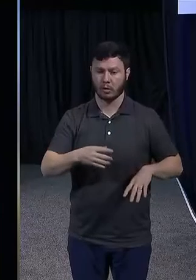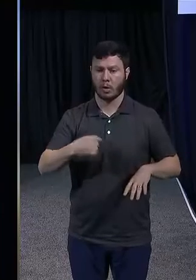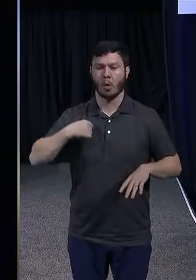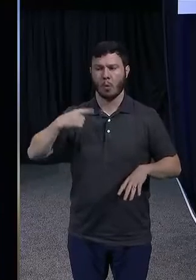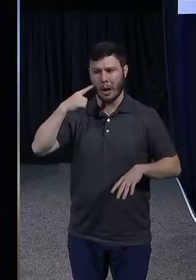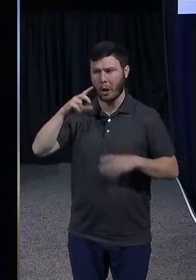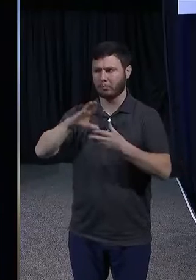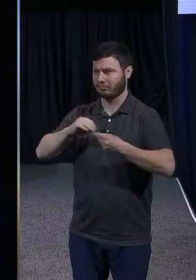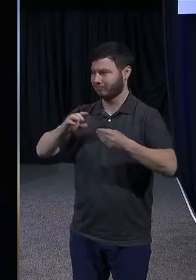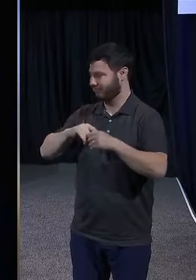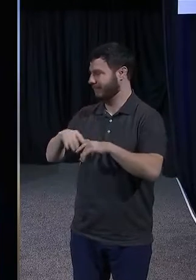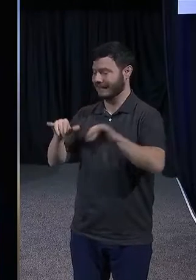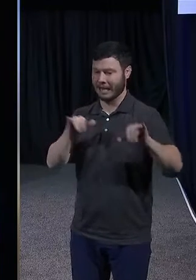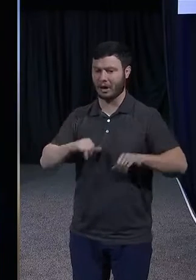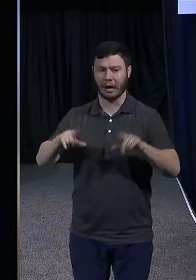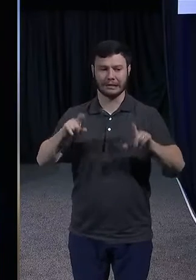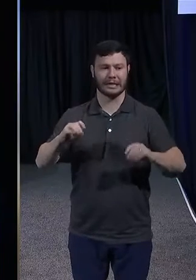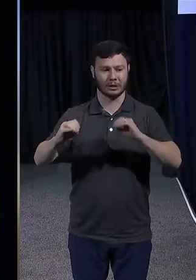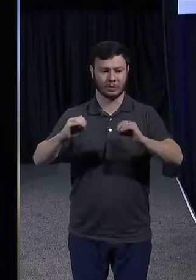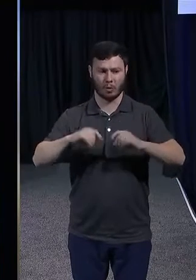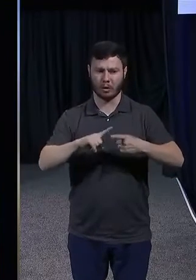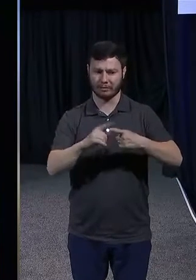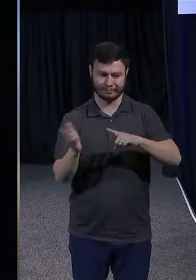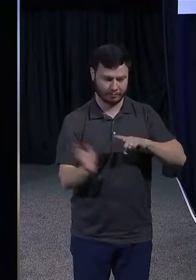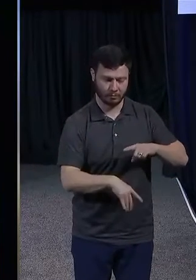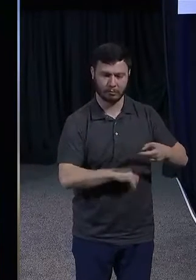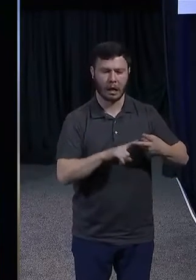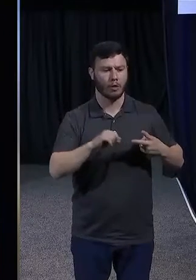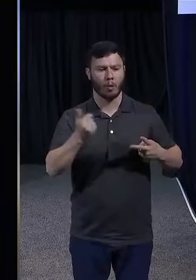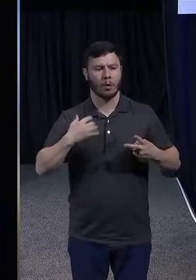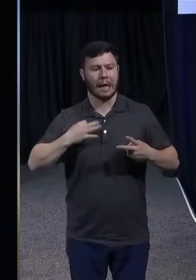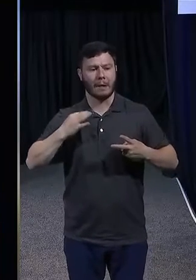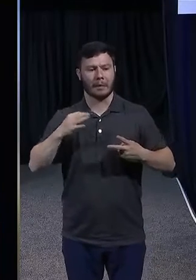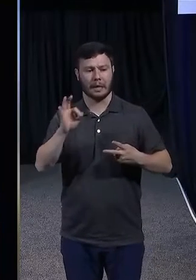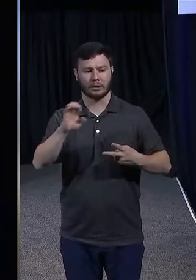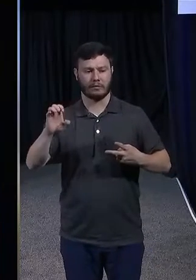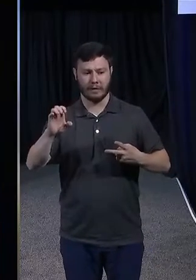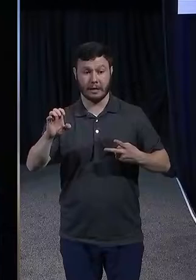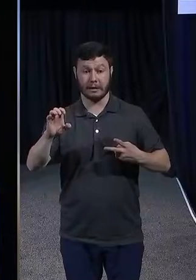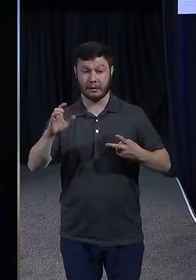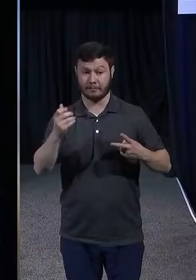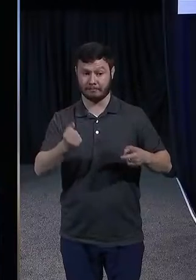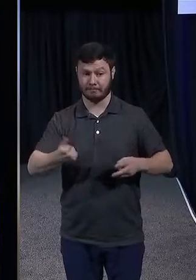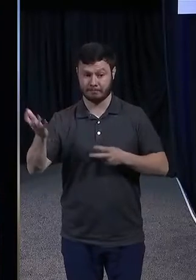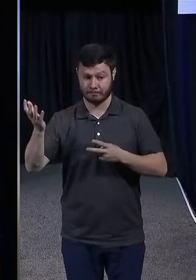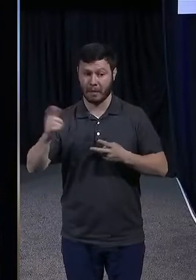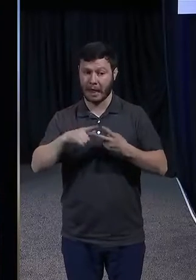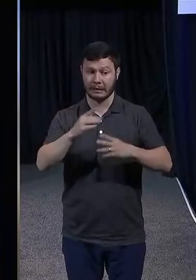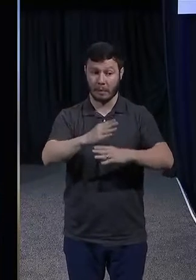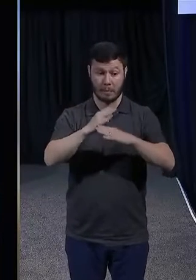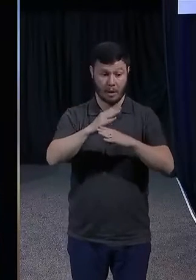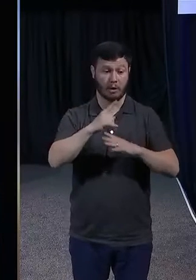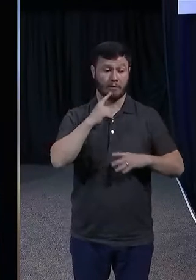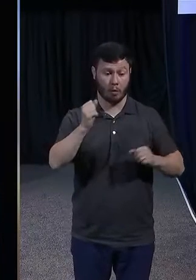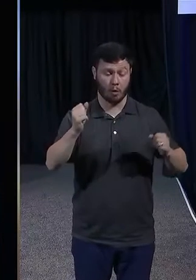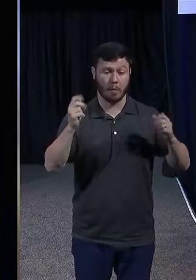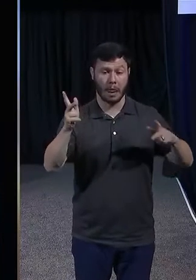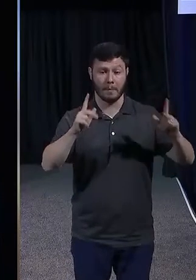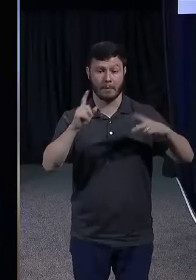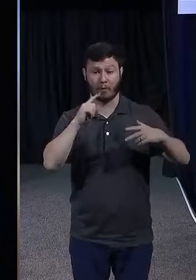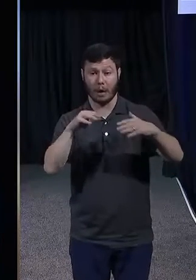test scores. Another one would be application fees, for example, are barriers to